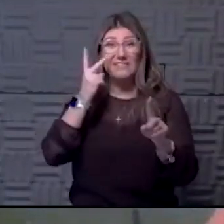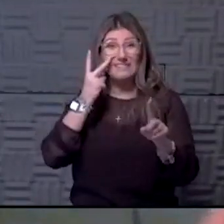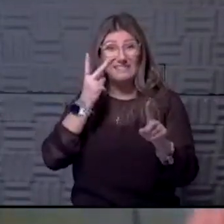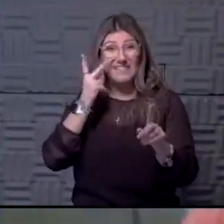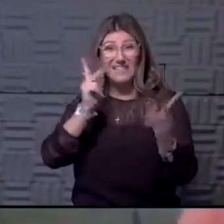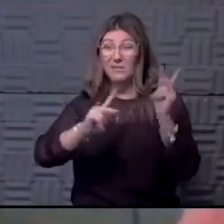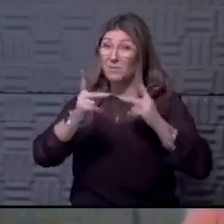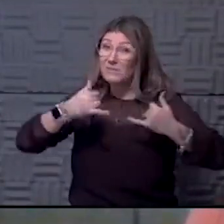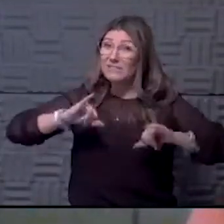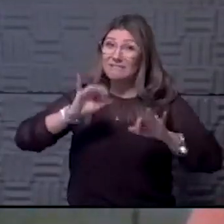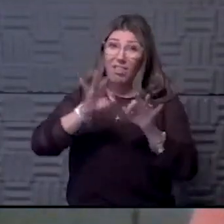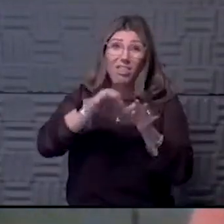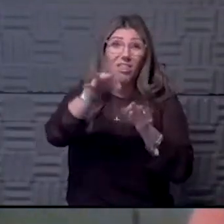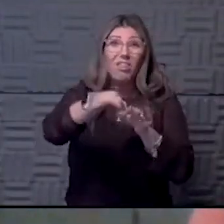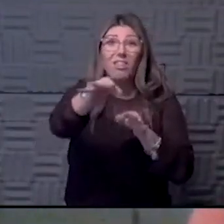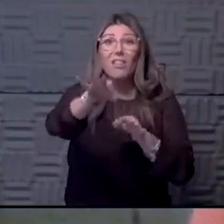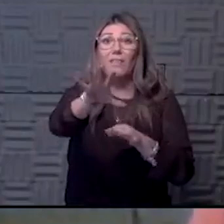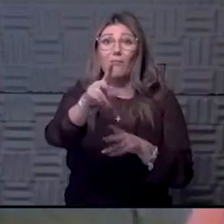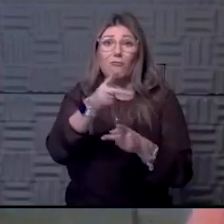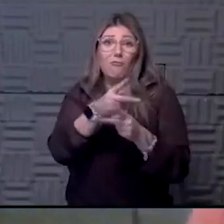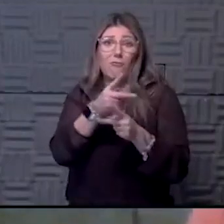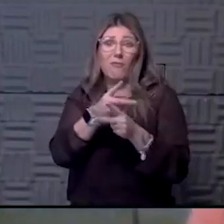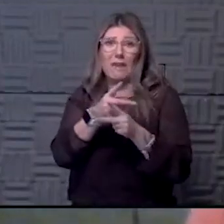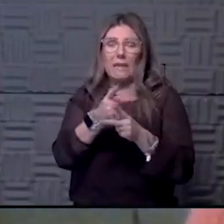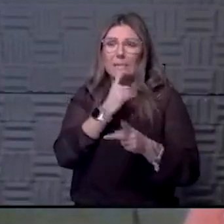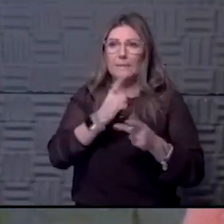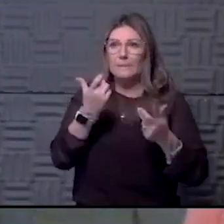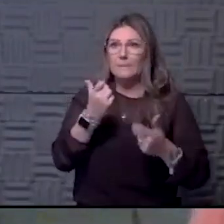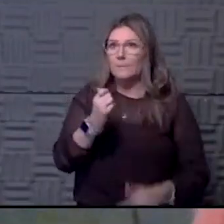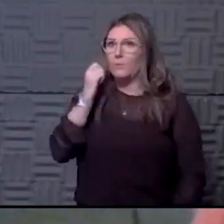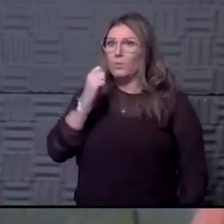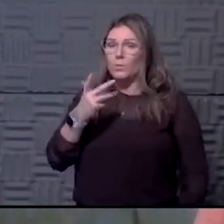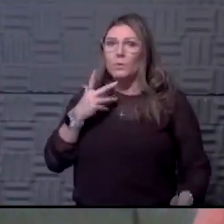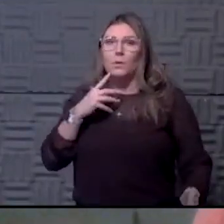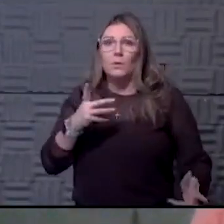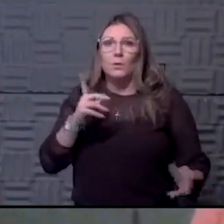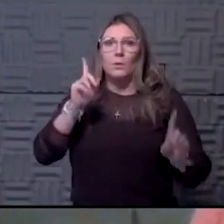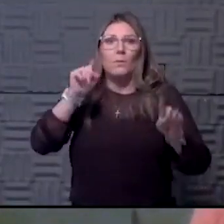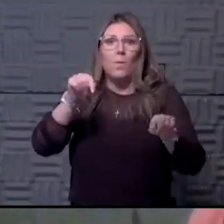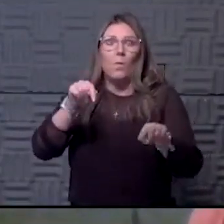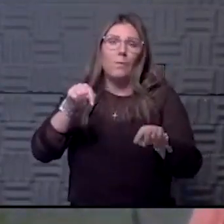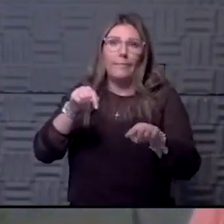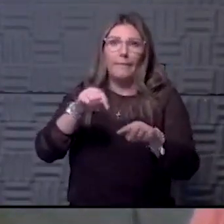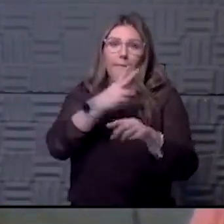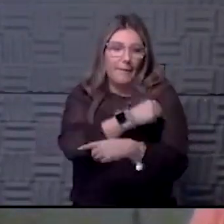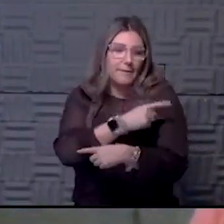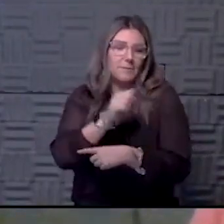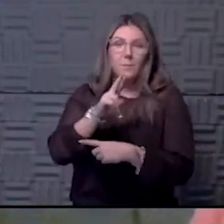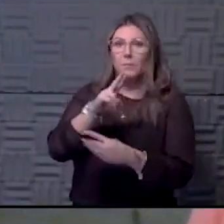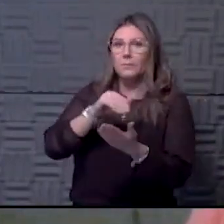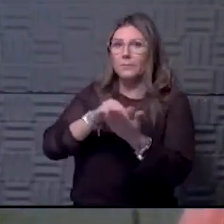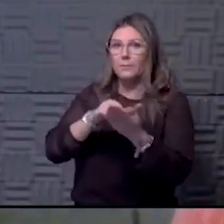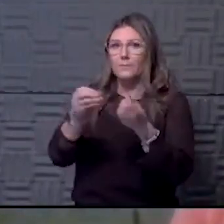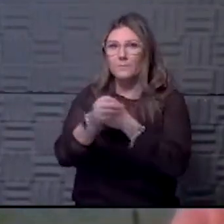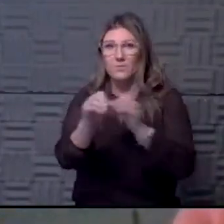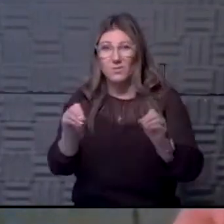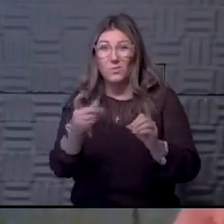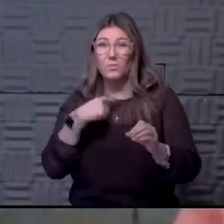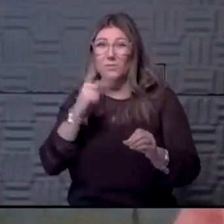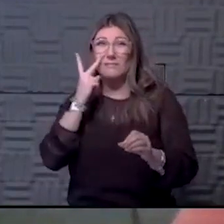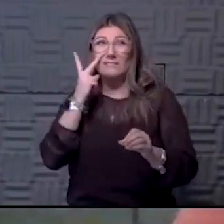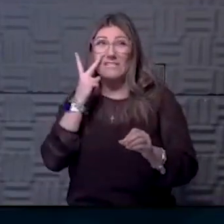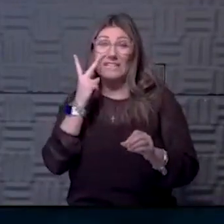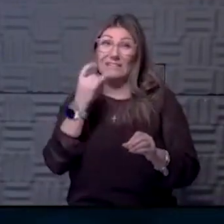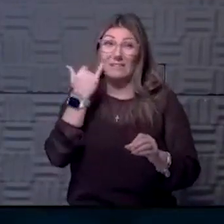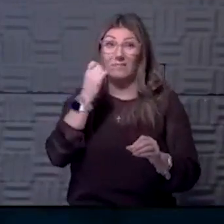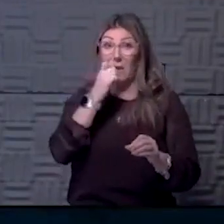care still because they don't want to go to the hospitals or their doctor's office. And so we're seeing that those things are still as much, if not more, of a challenge.